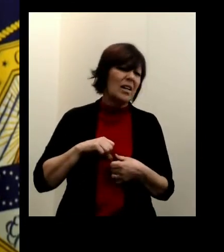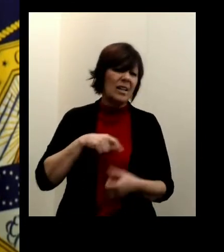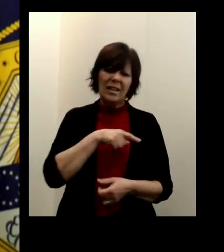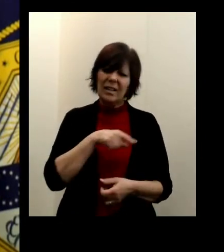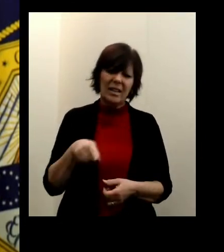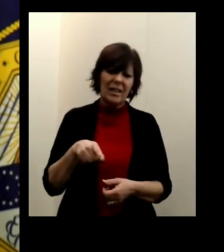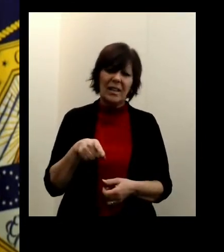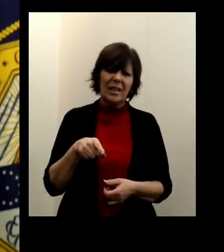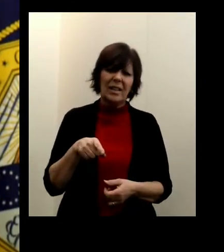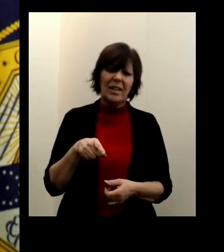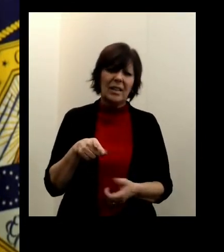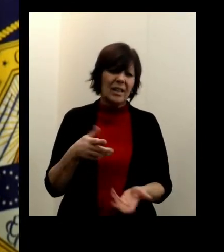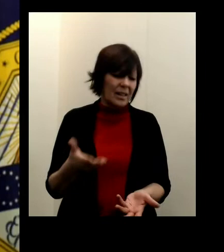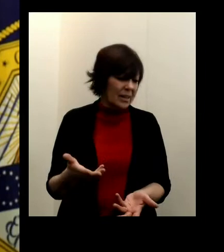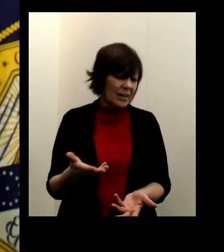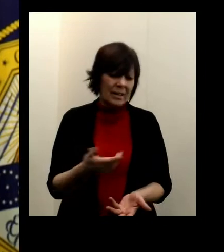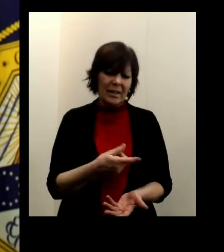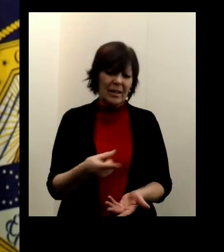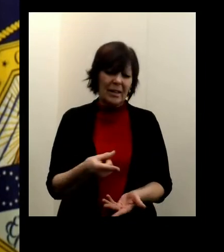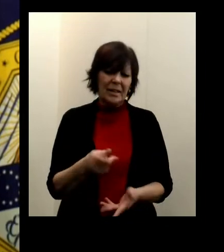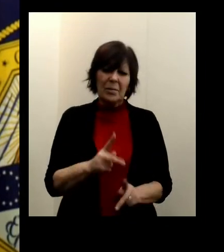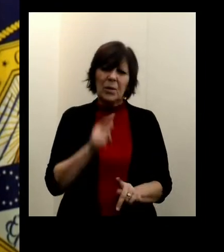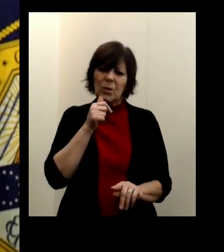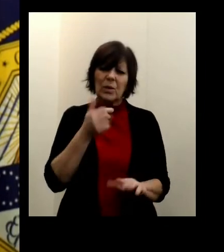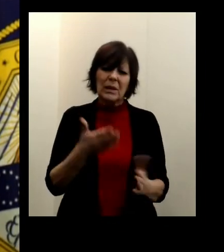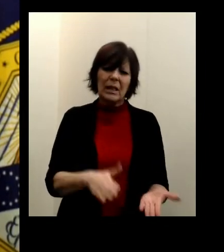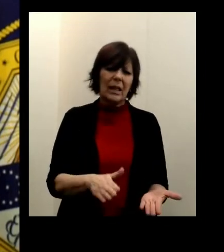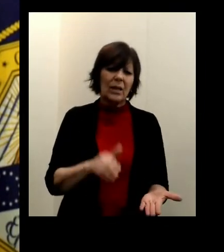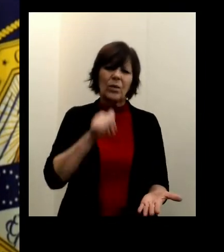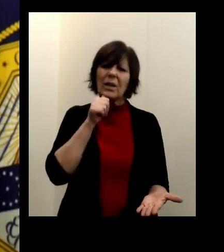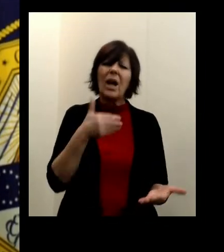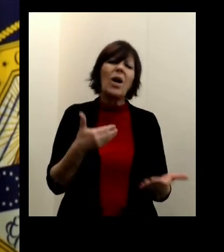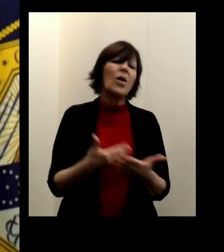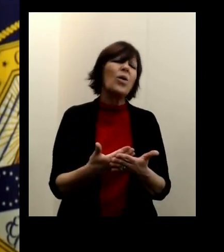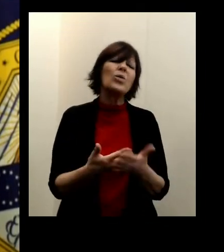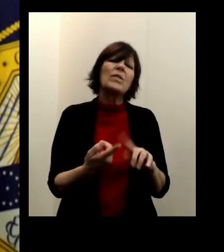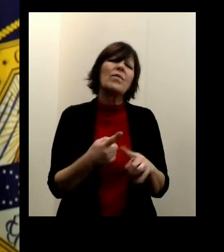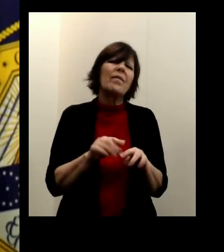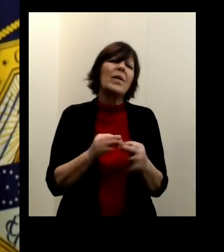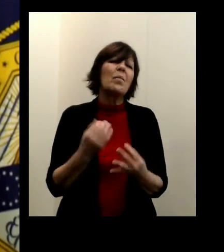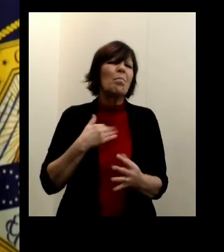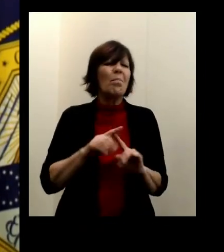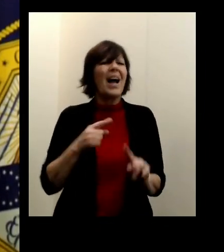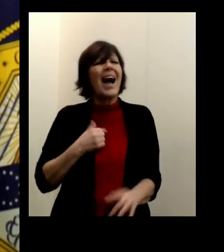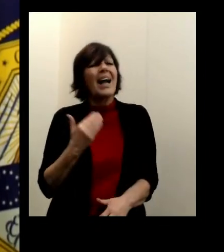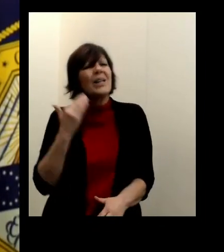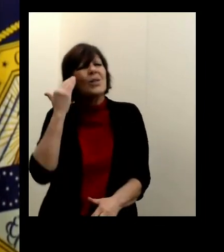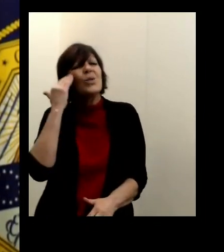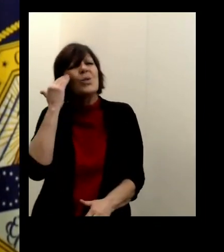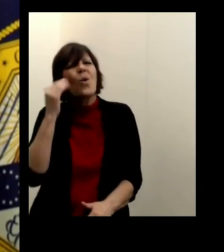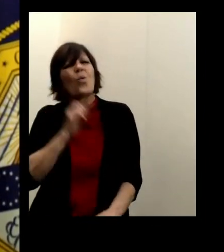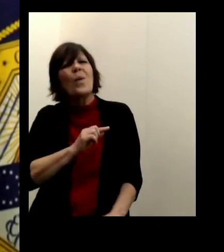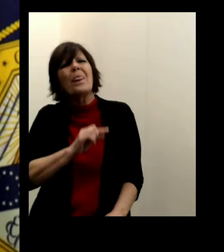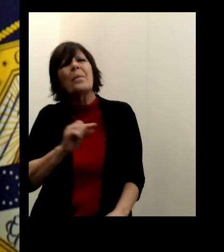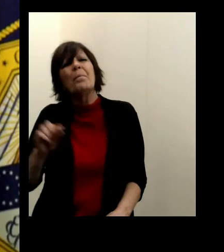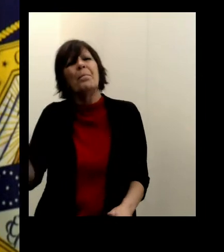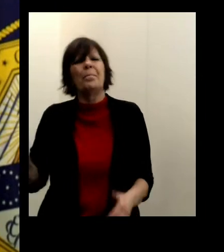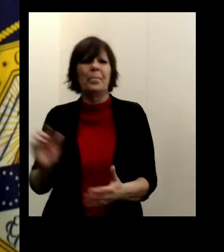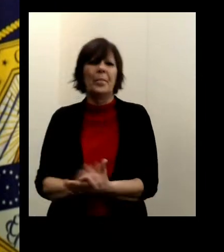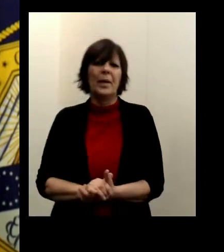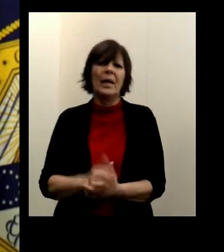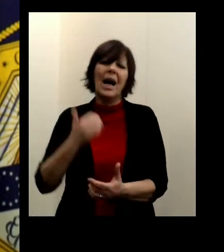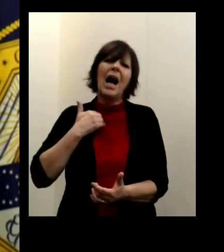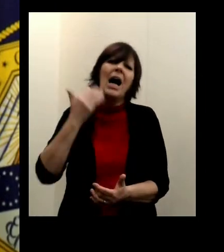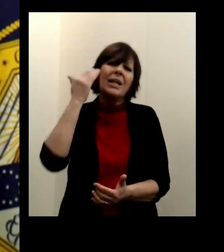not, the individuals who passed were not close friends or family of myself, but I know these people who lost loved ones. And I